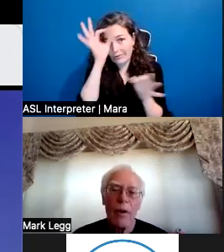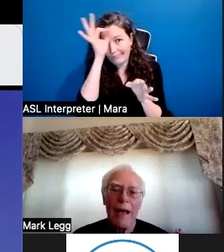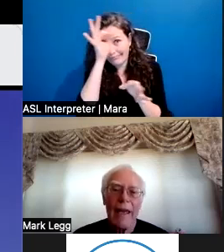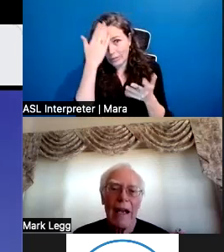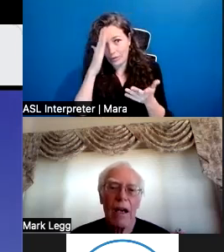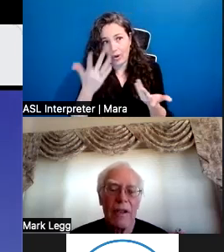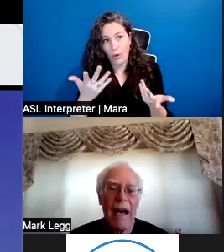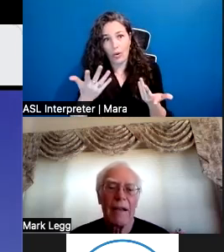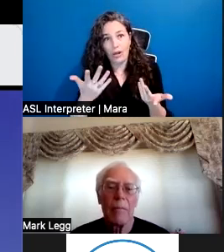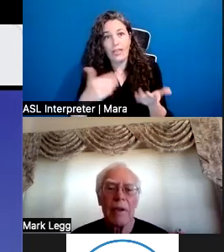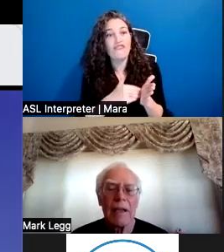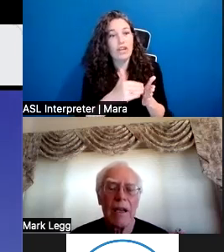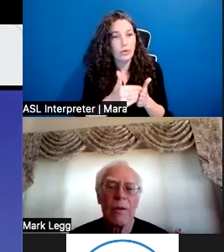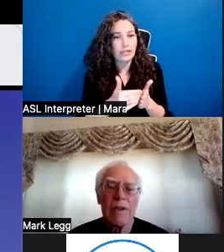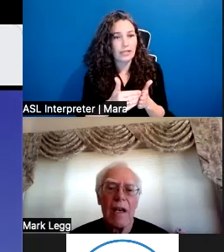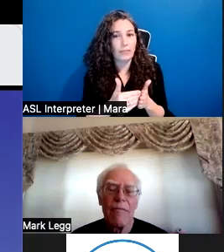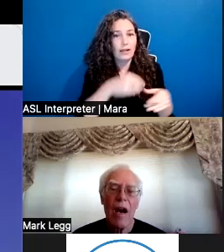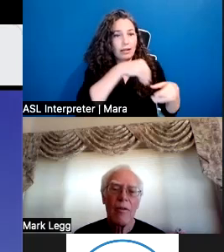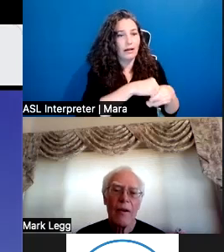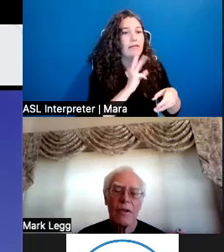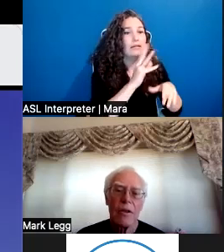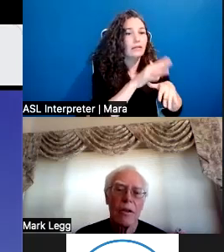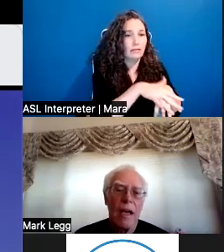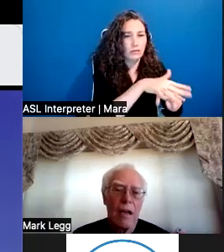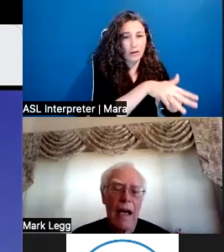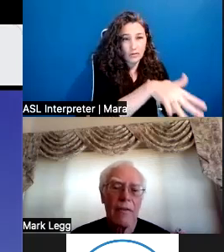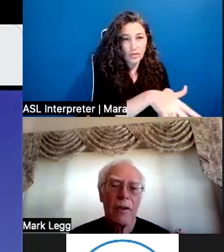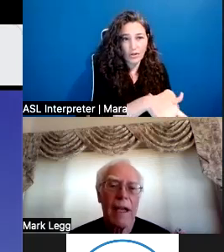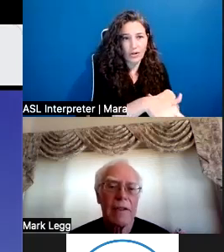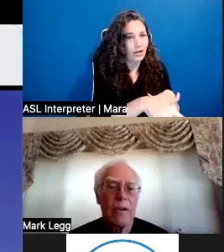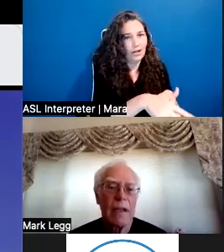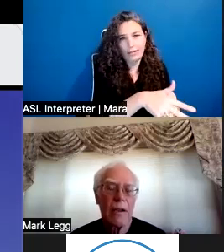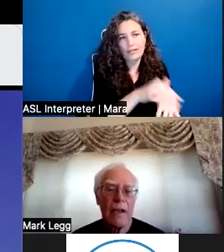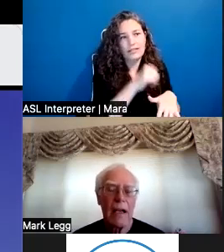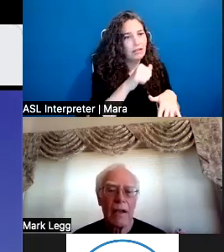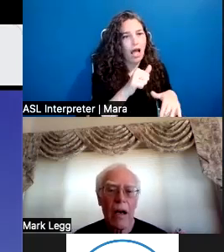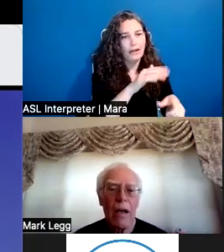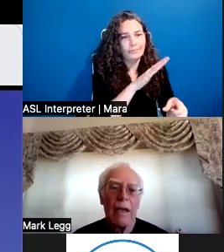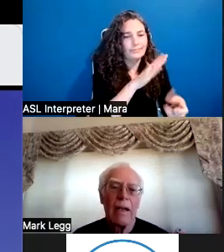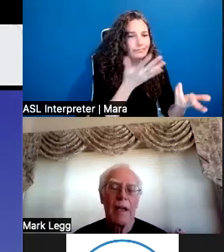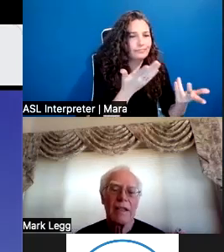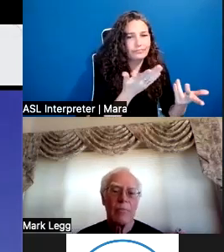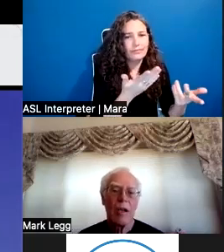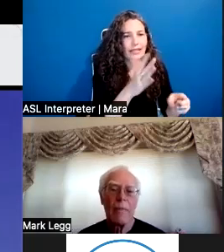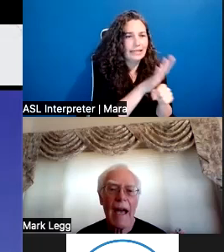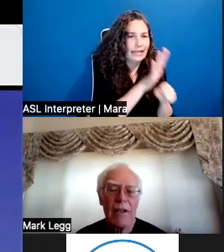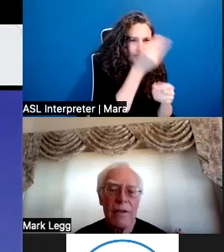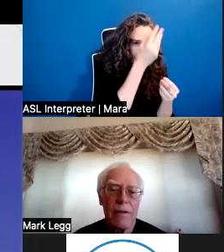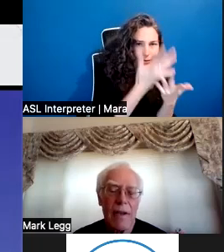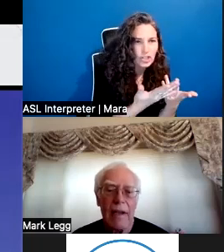our earthquake catalogs are not complete. In other words, farther offshore, a lot of earthquakes don't get located at all, especially